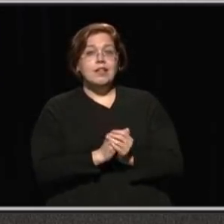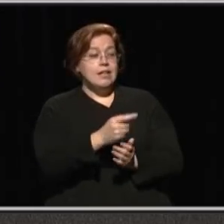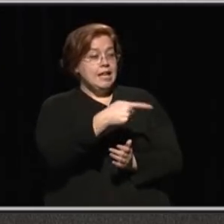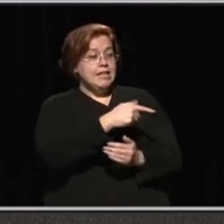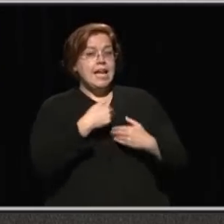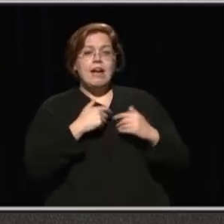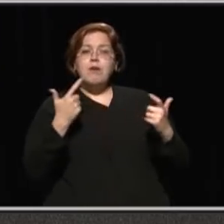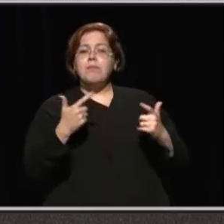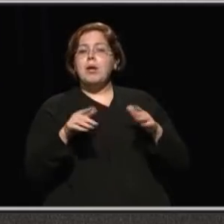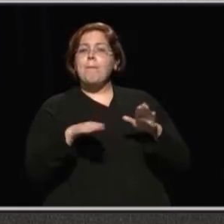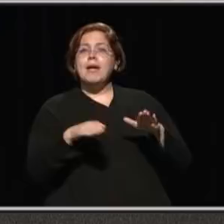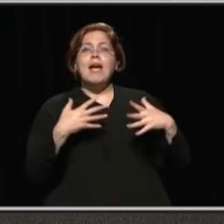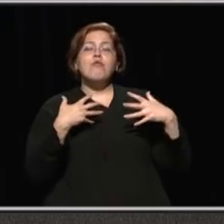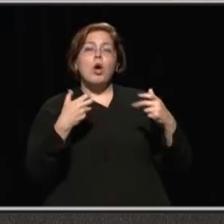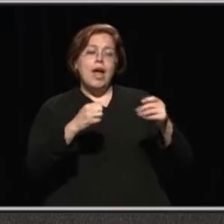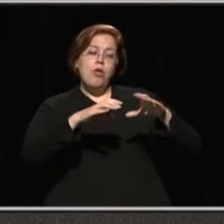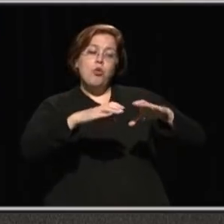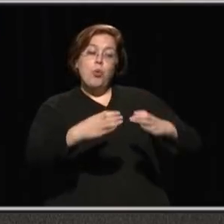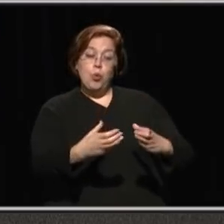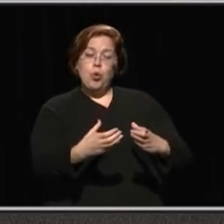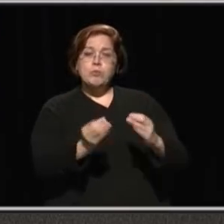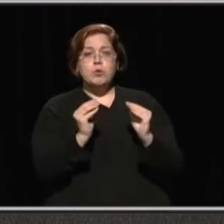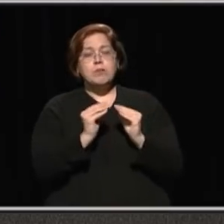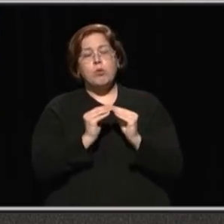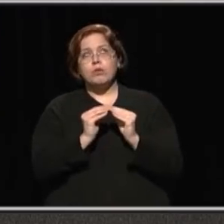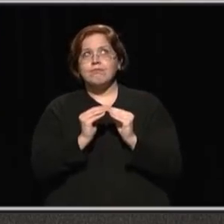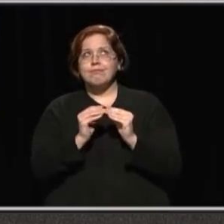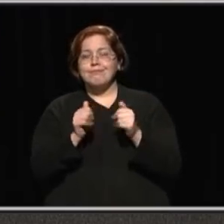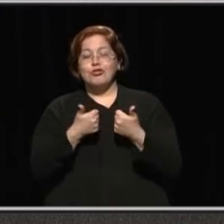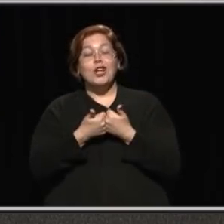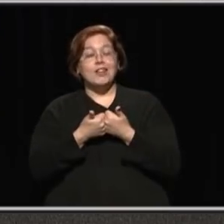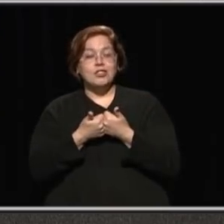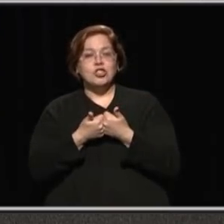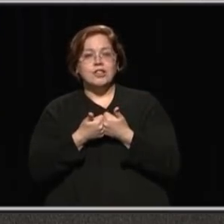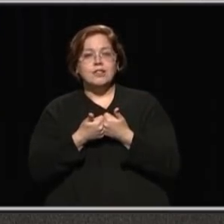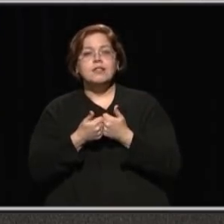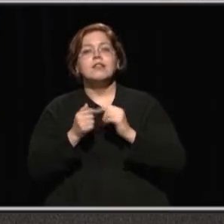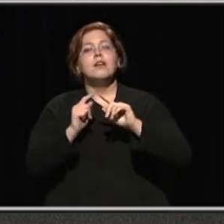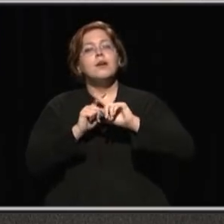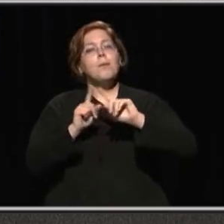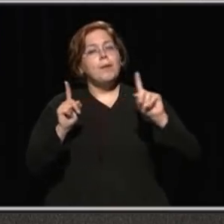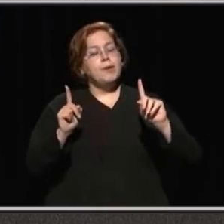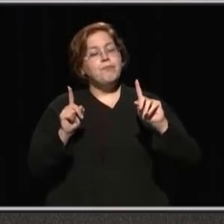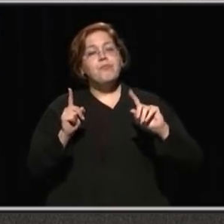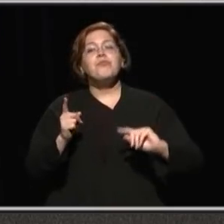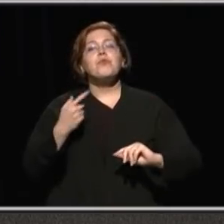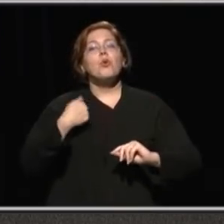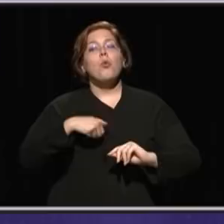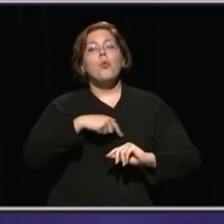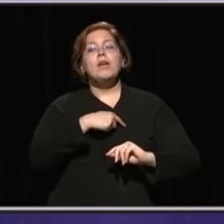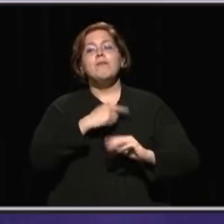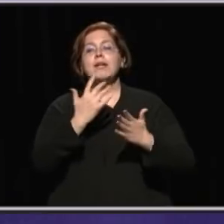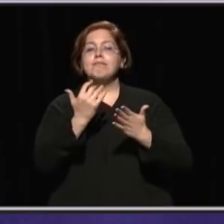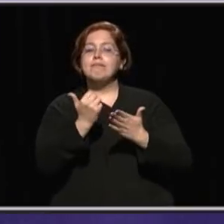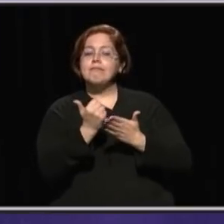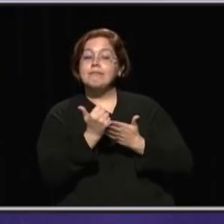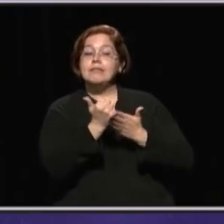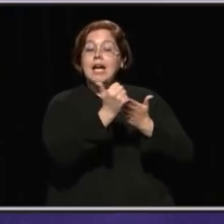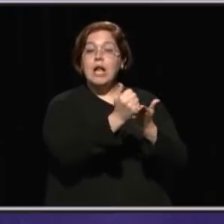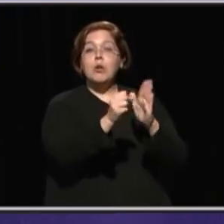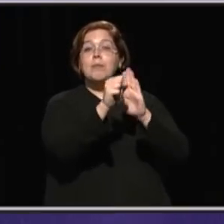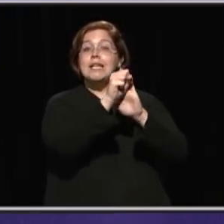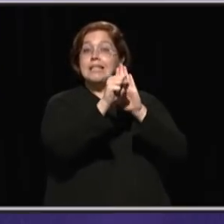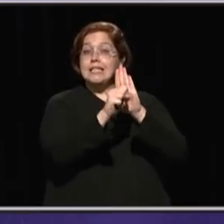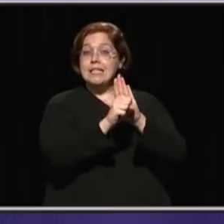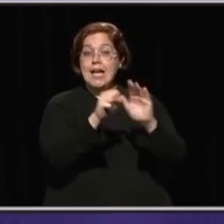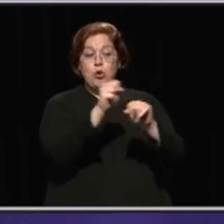large behavioral health population, so it's more challenging. But we have been helping the state, who's